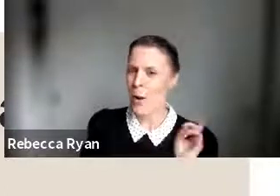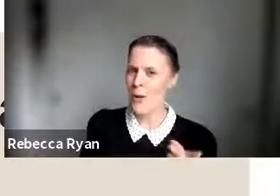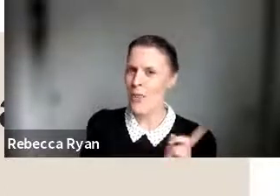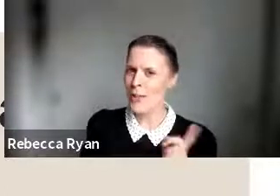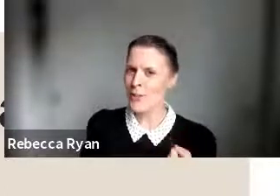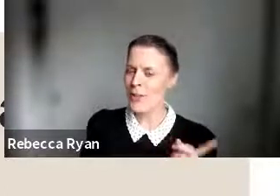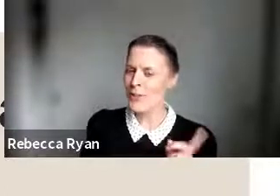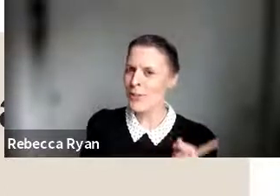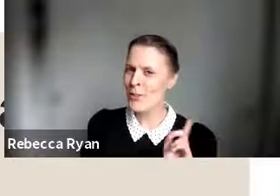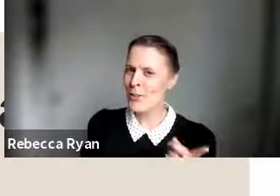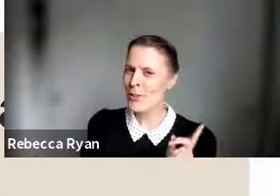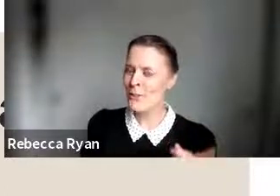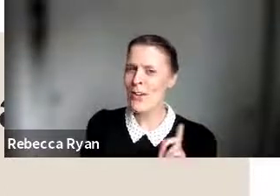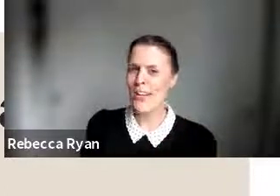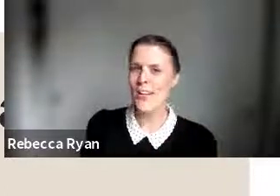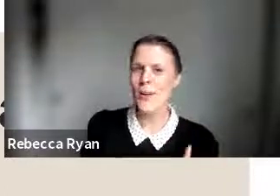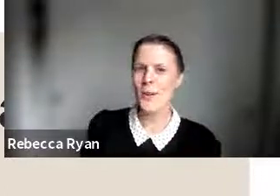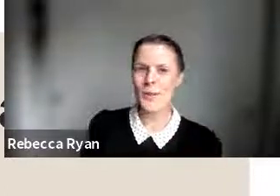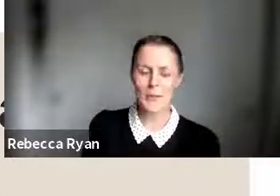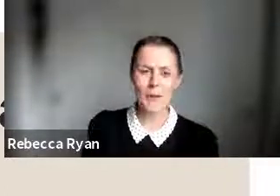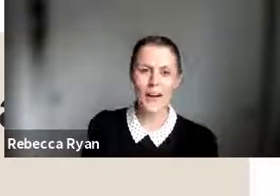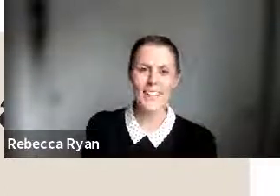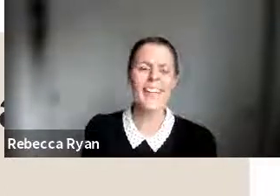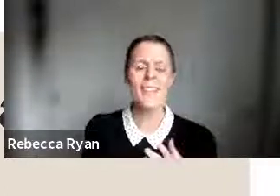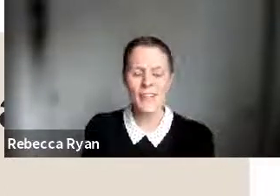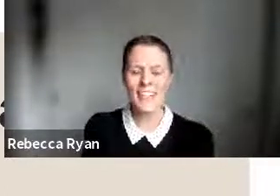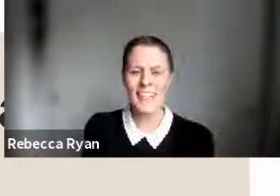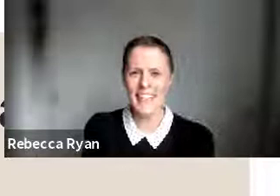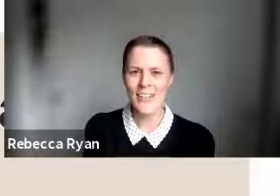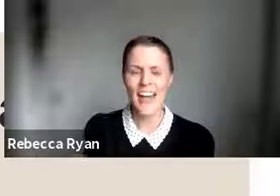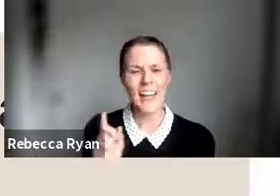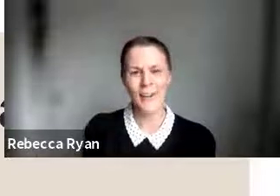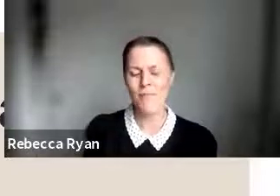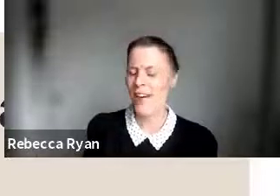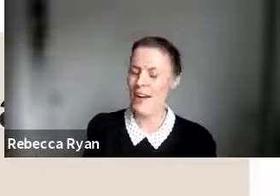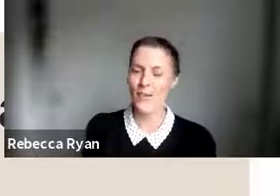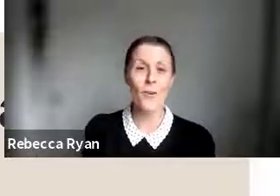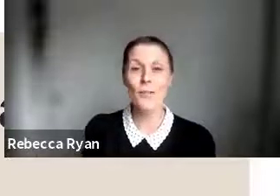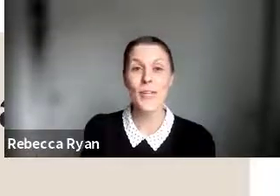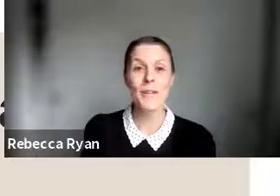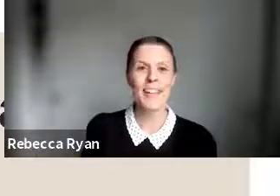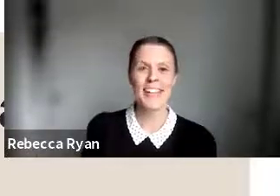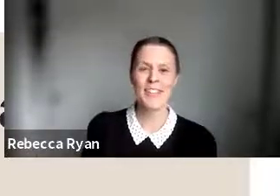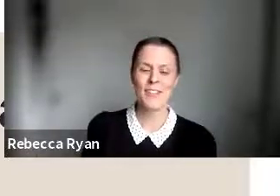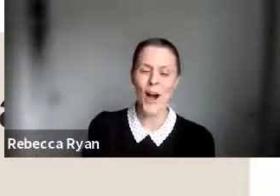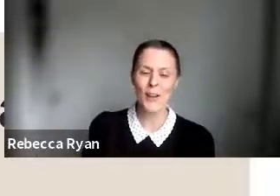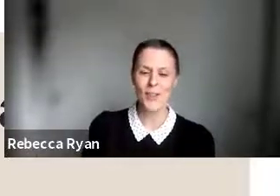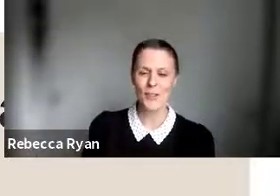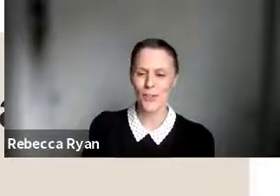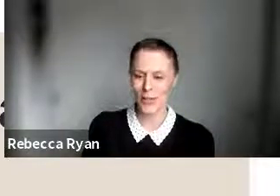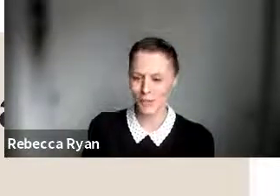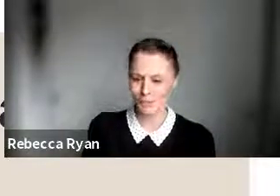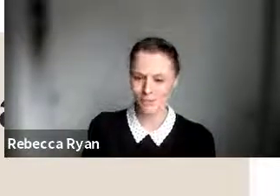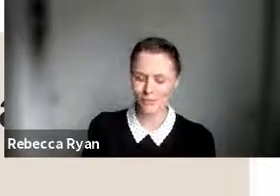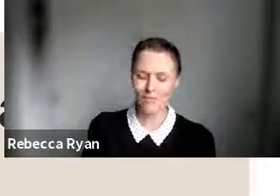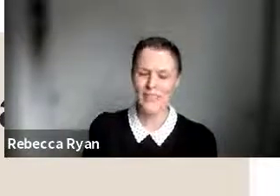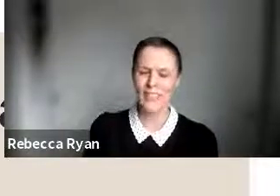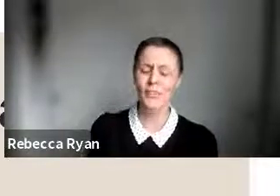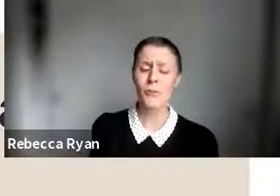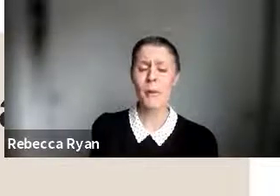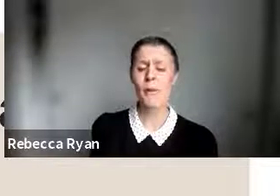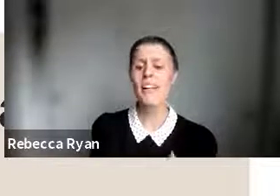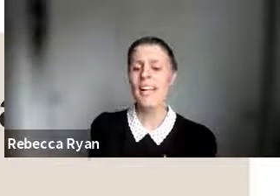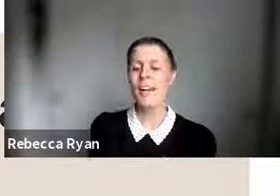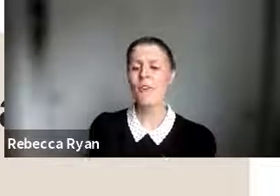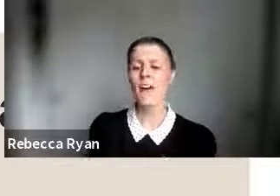now, like, but that Johnson & Johnson one, I know there was a pause. I know what you're thinking with that. And I have a whole segment in this talk just for you.